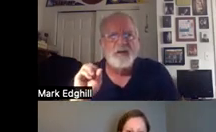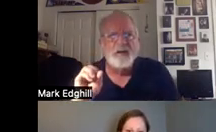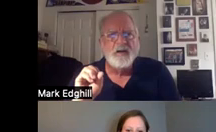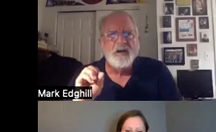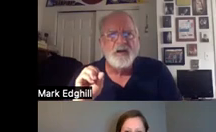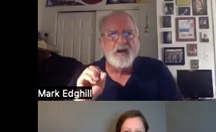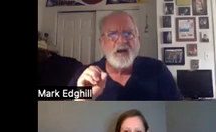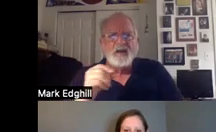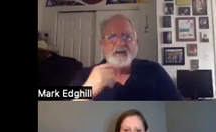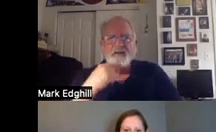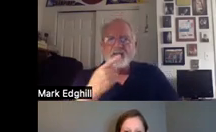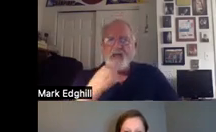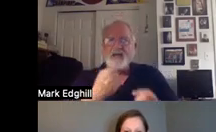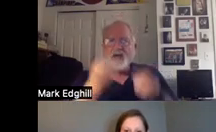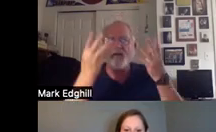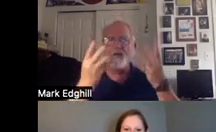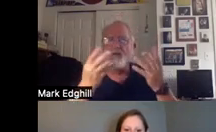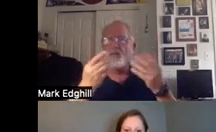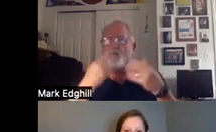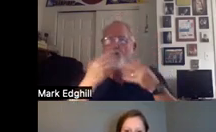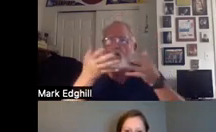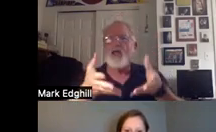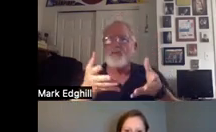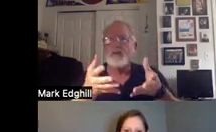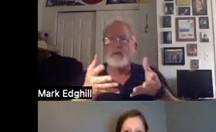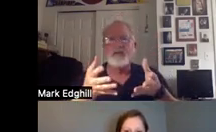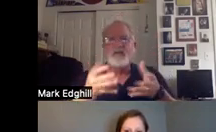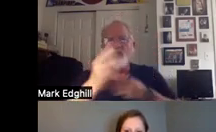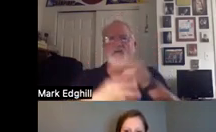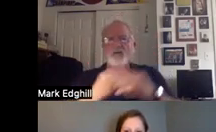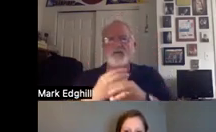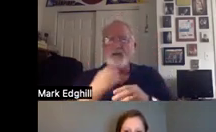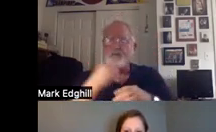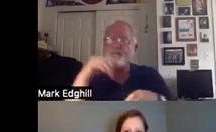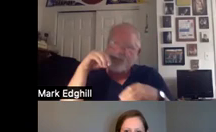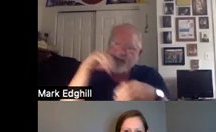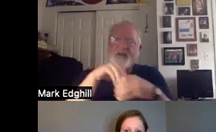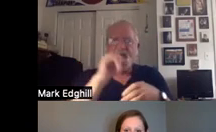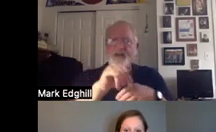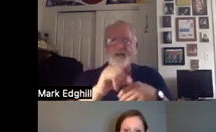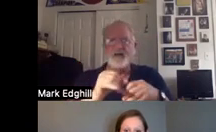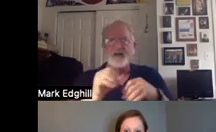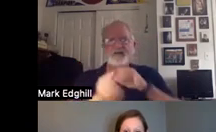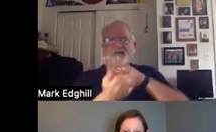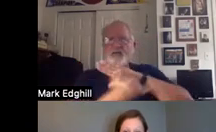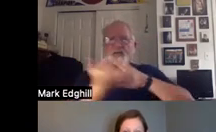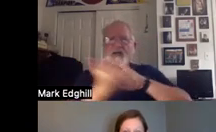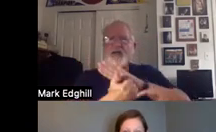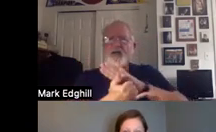rhinos. And he said, that's how many of them there were. And if you think that's how many, if that's how many there were left in the